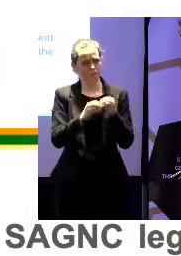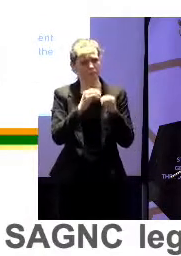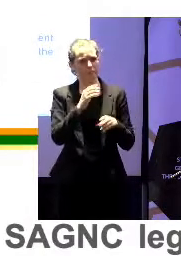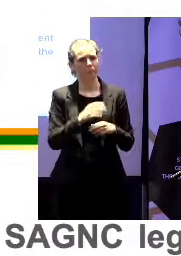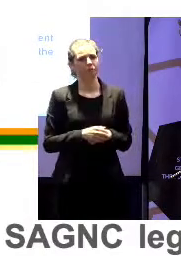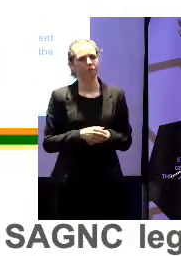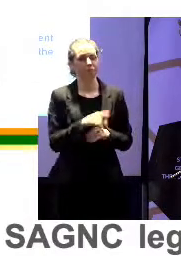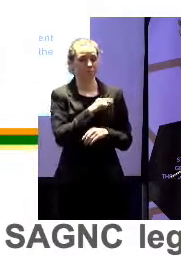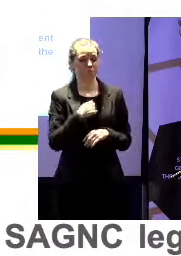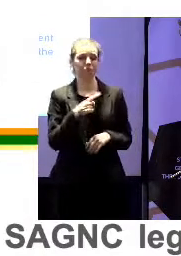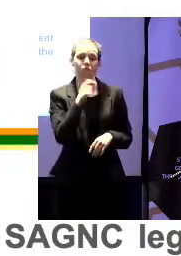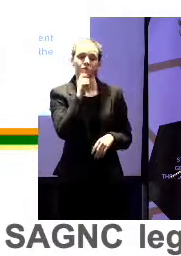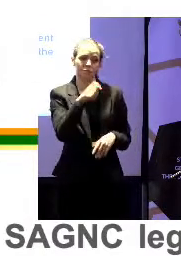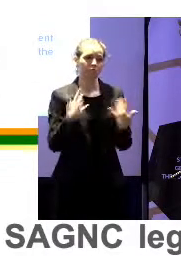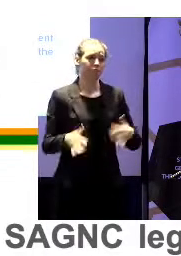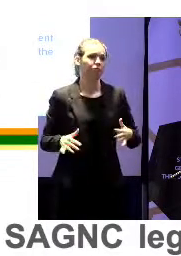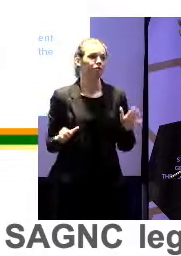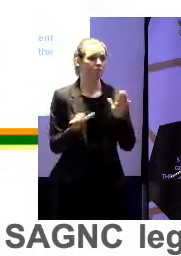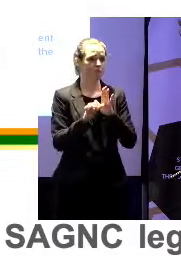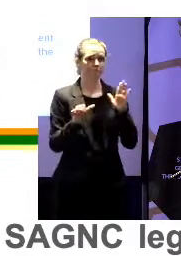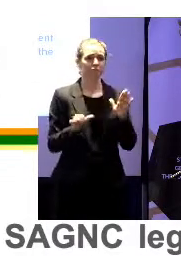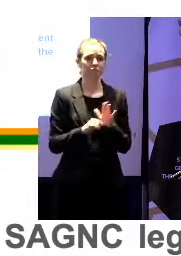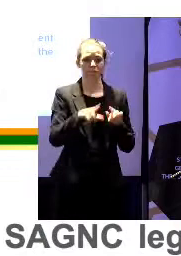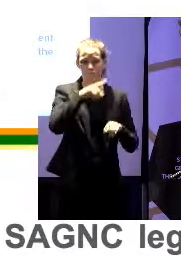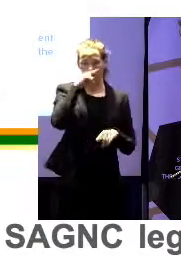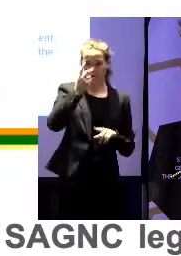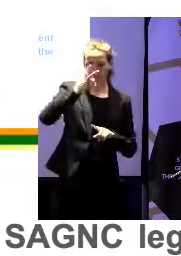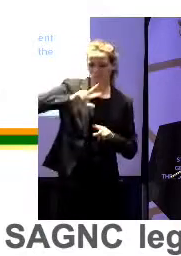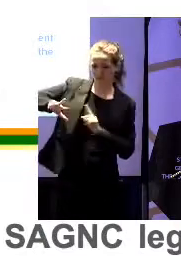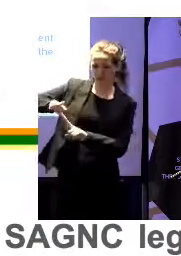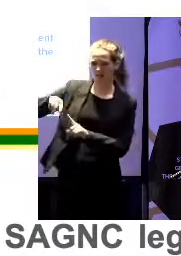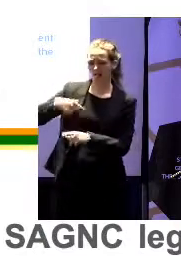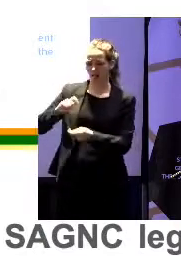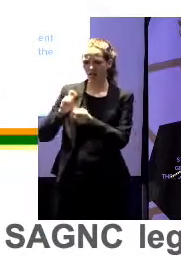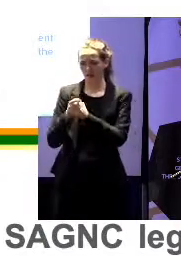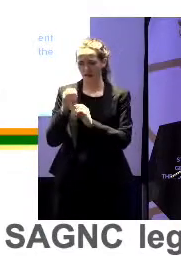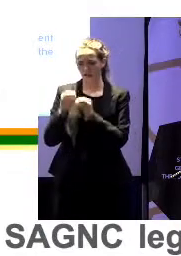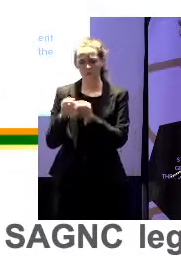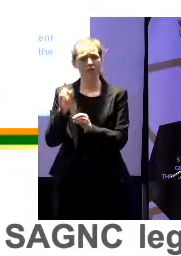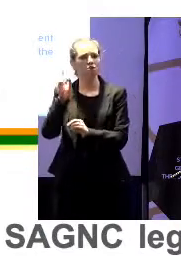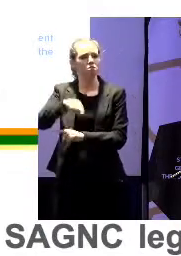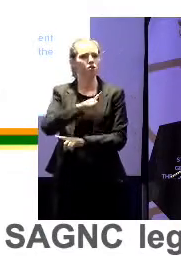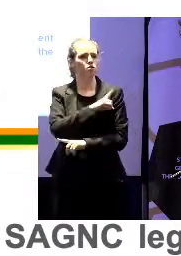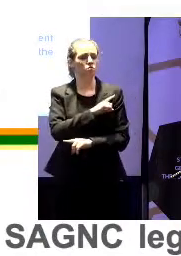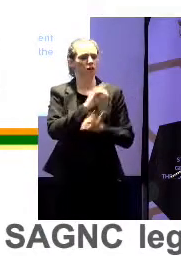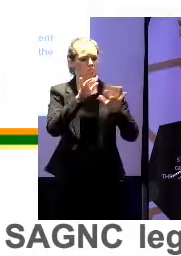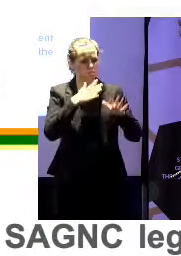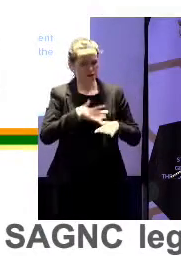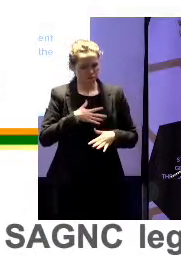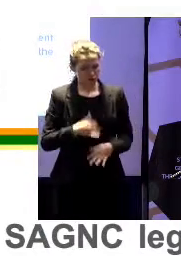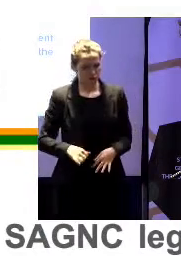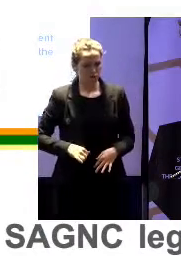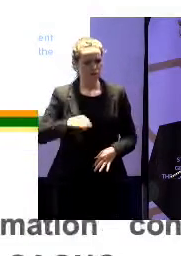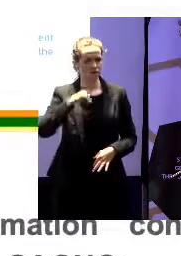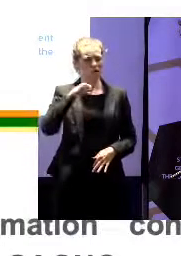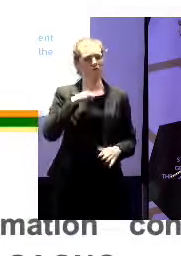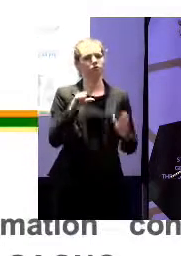very crucial that we change so that we can restore the dignity of our people.